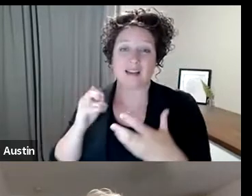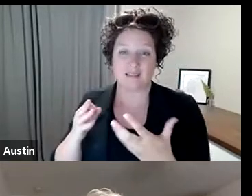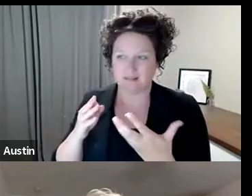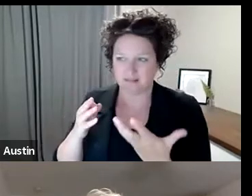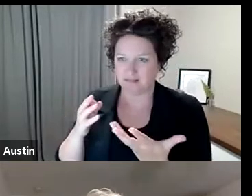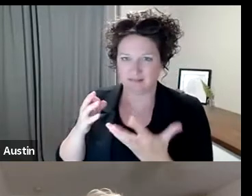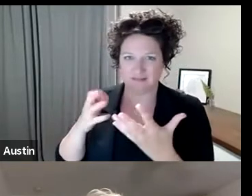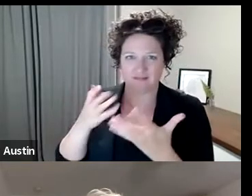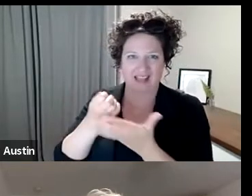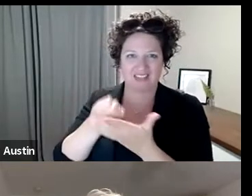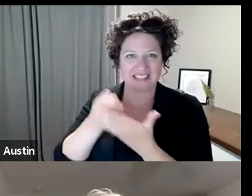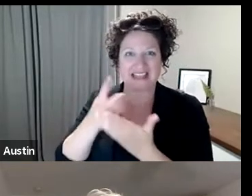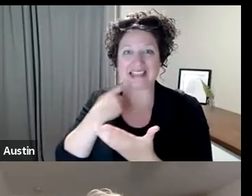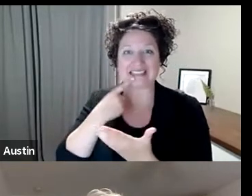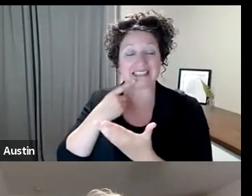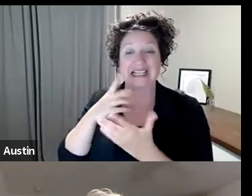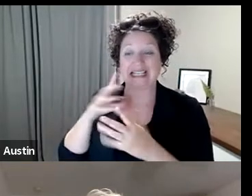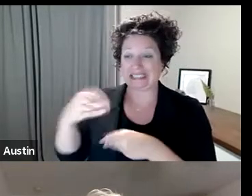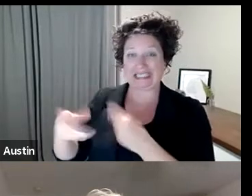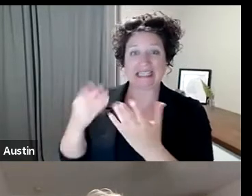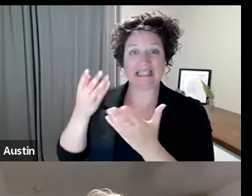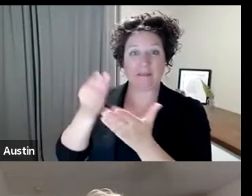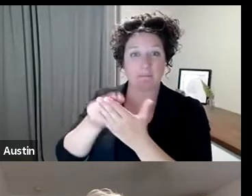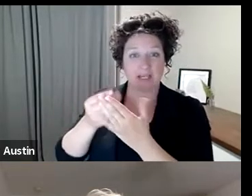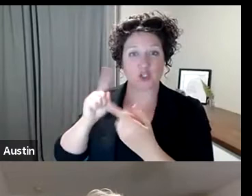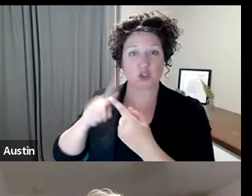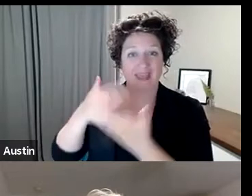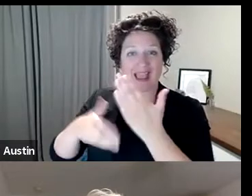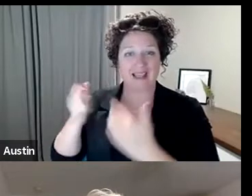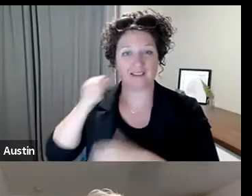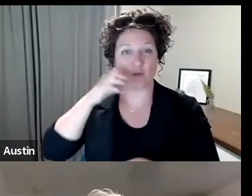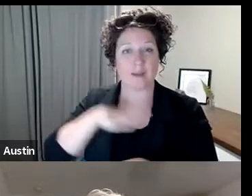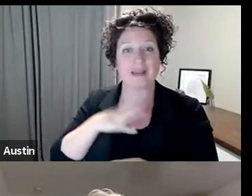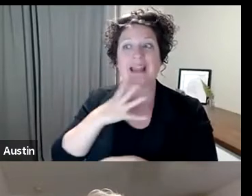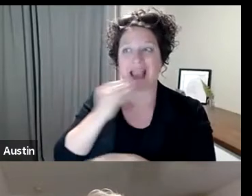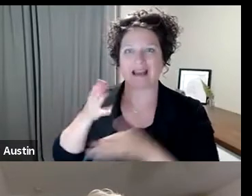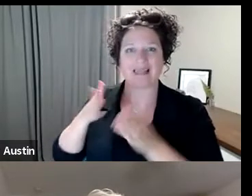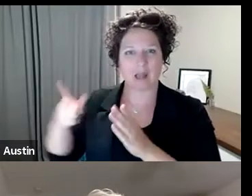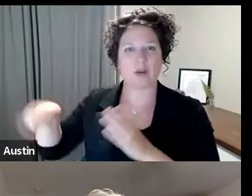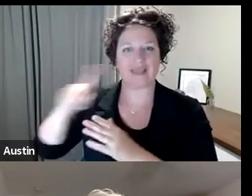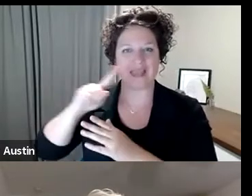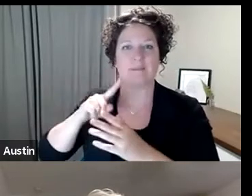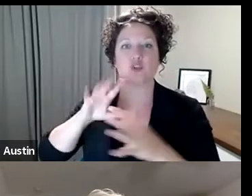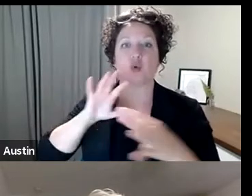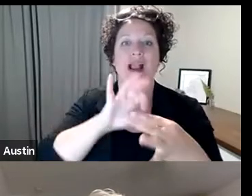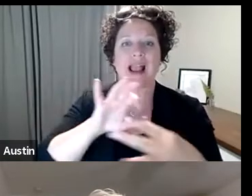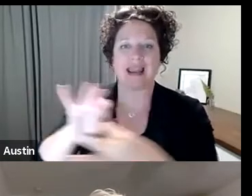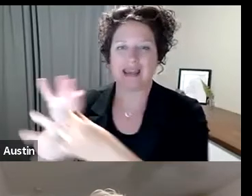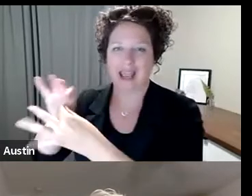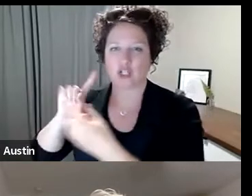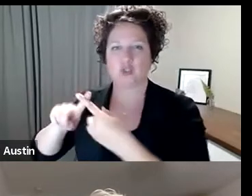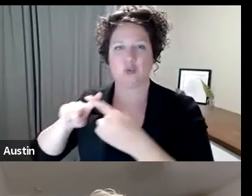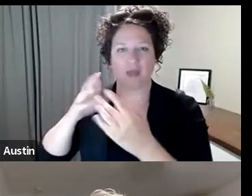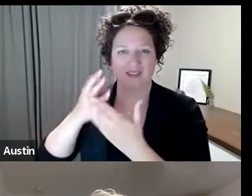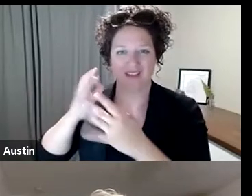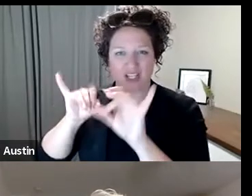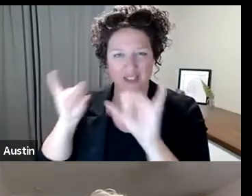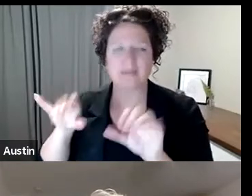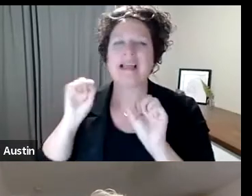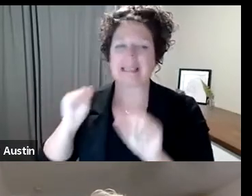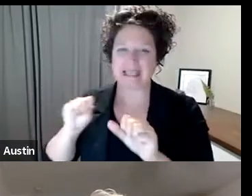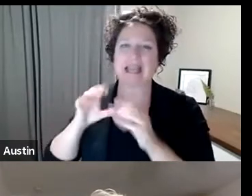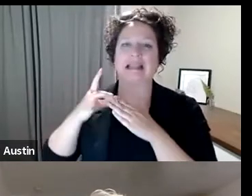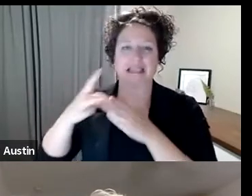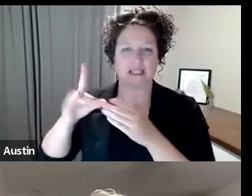into the hands of women, and this is what you're pointing at, and allowing them to connect to different forms of the financial system can lead to